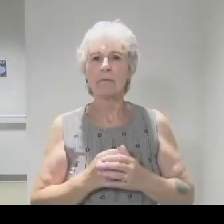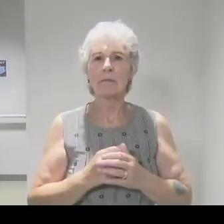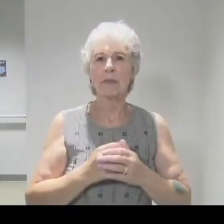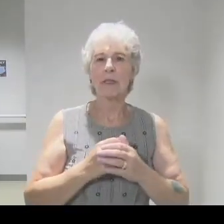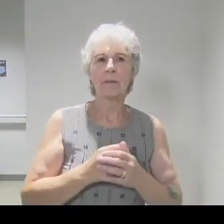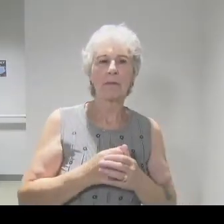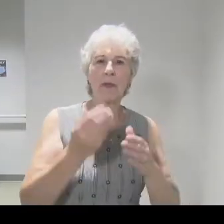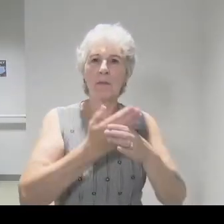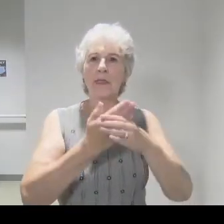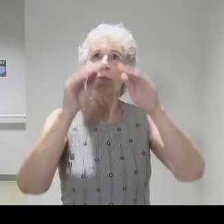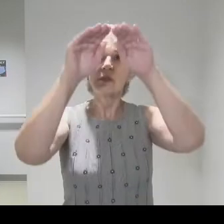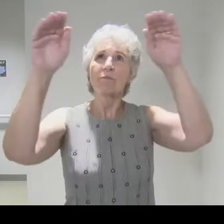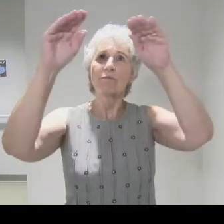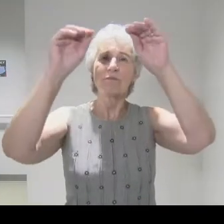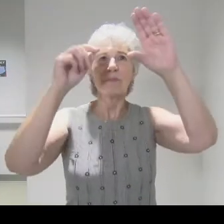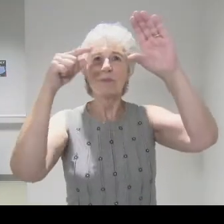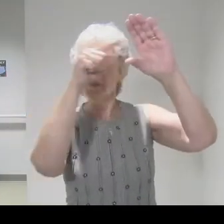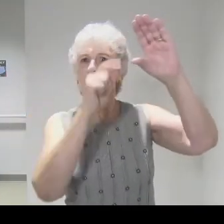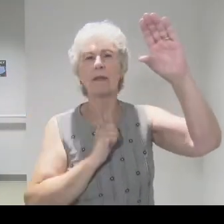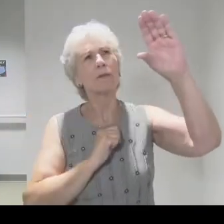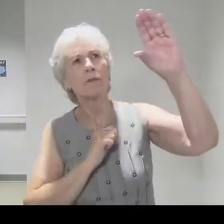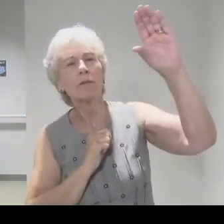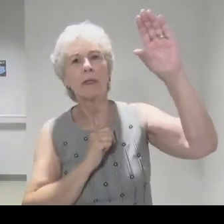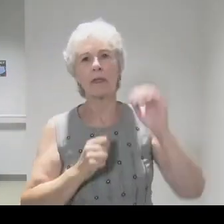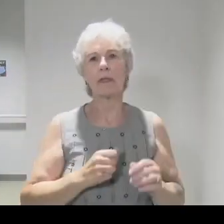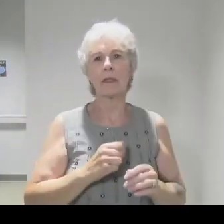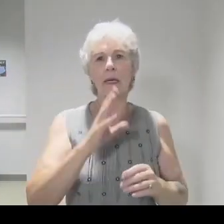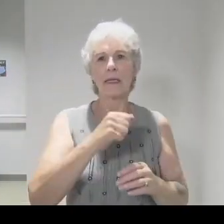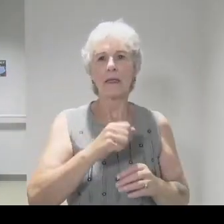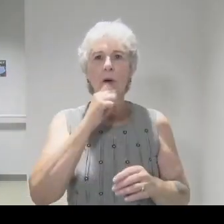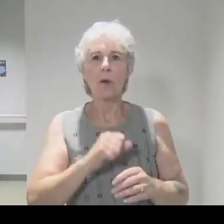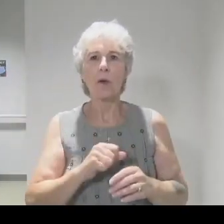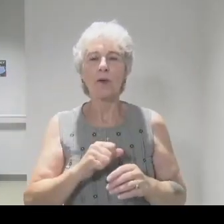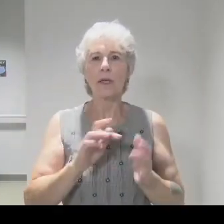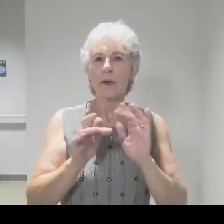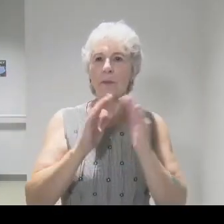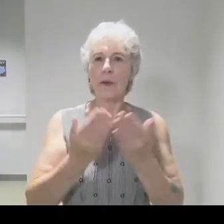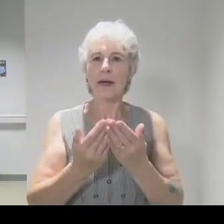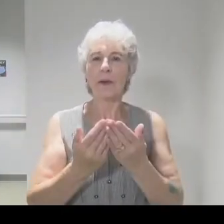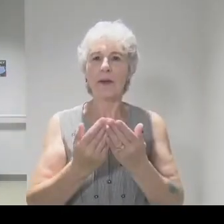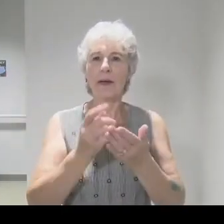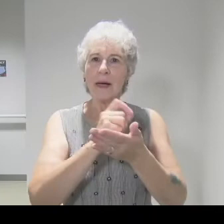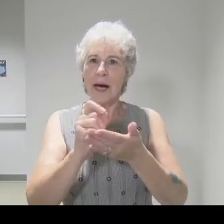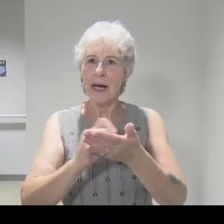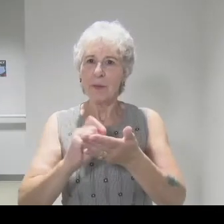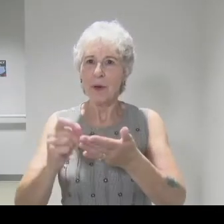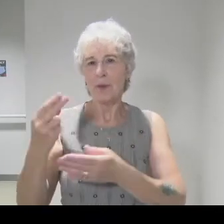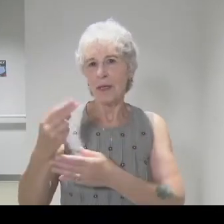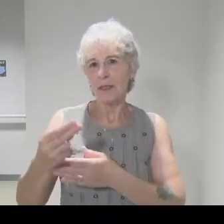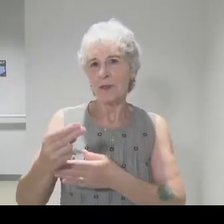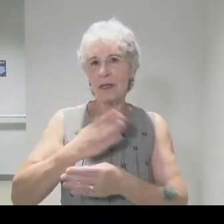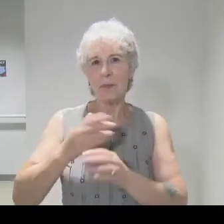ceiling of the porch. And so I grabbed an old Gideon Bible and I wrote a short history of